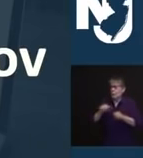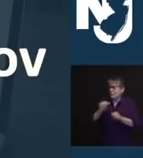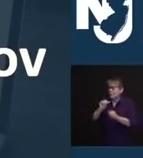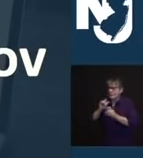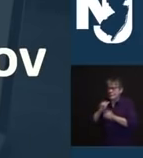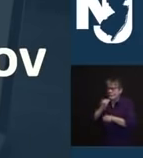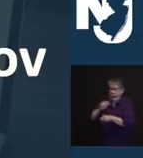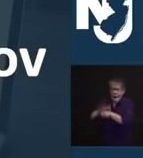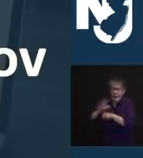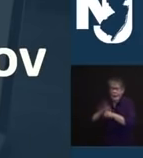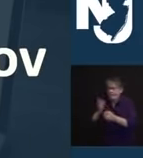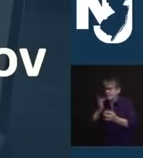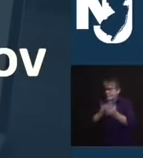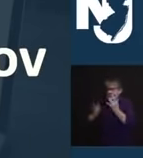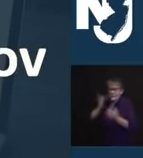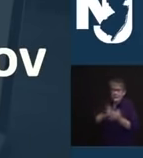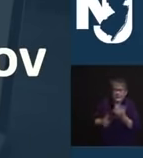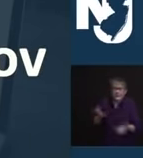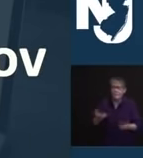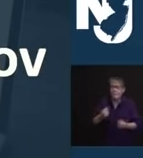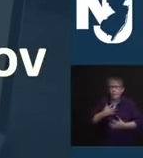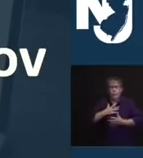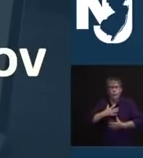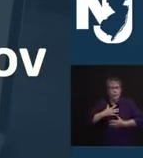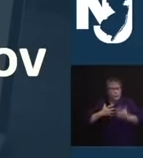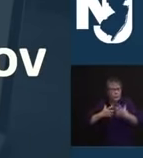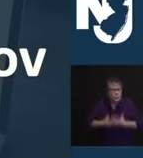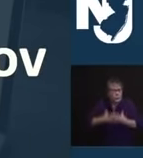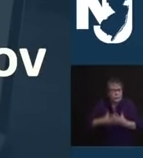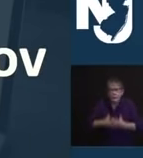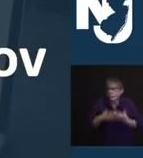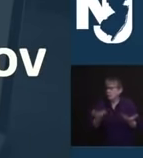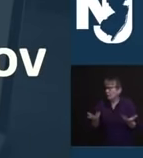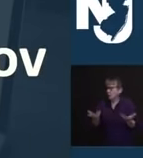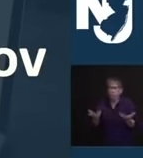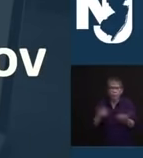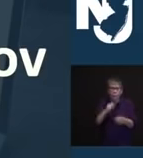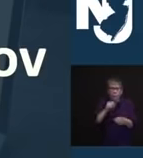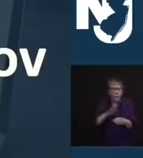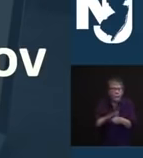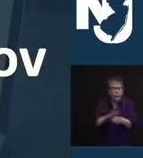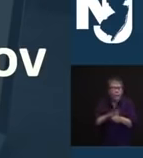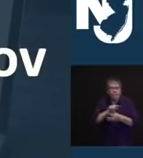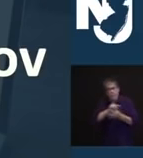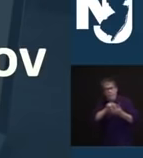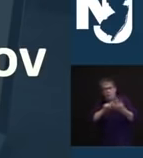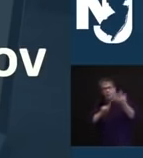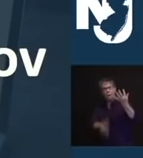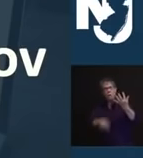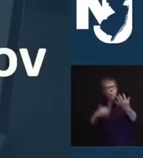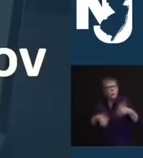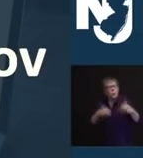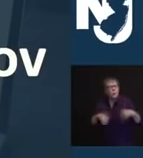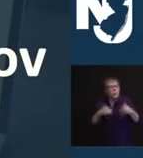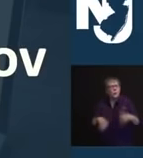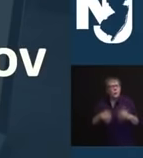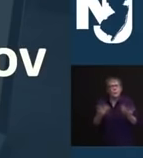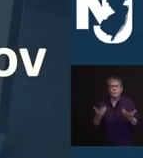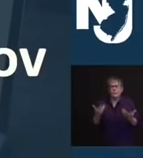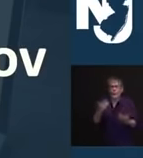knowledge about this new virus, and no timeline for when or even if a viable vaccine would be